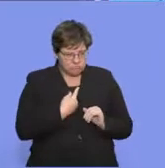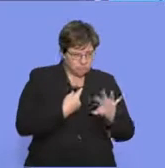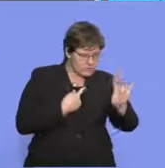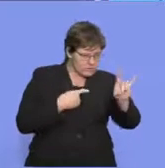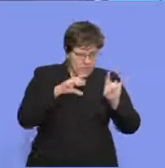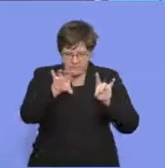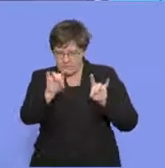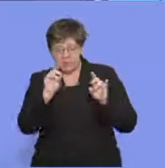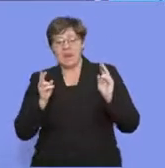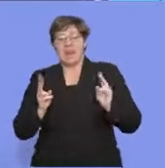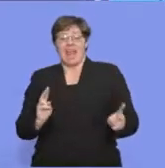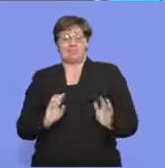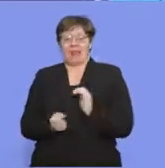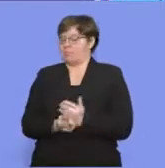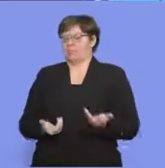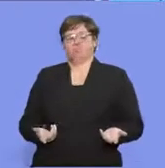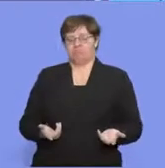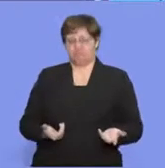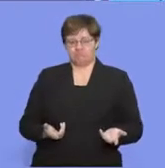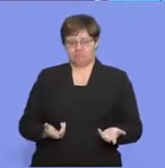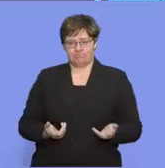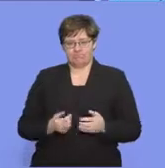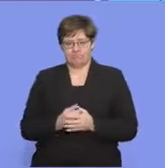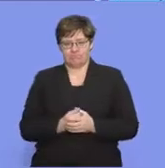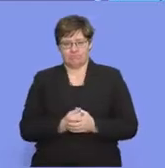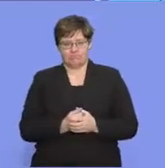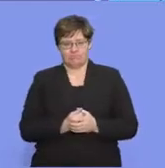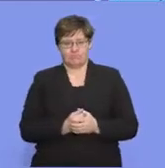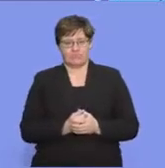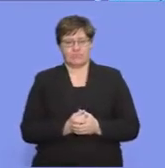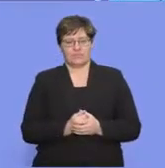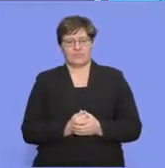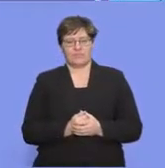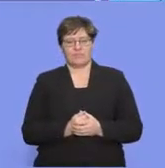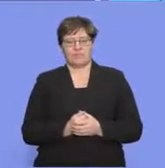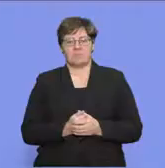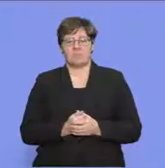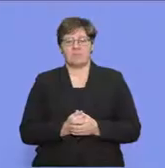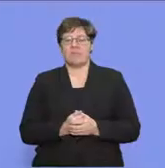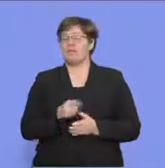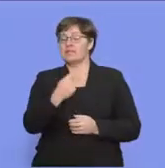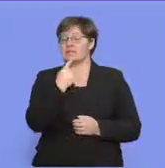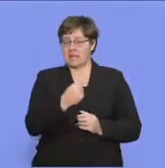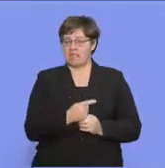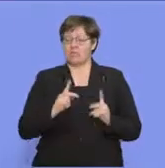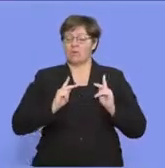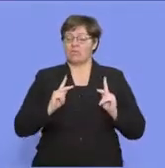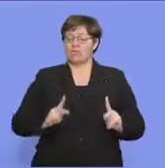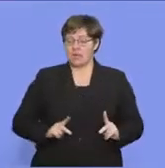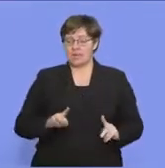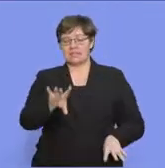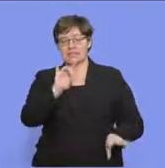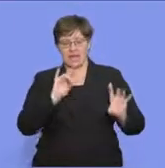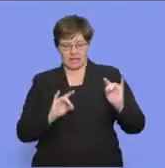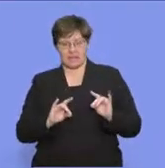something. So in other words, it's not happening naturally. Okay, so this is where humans